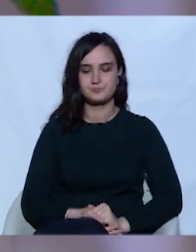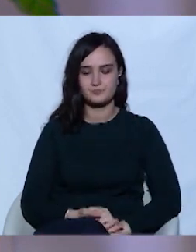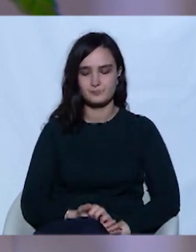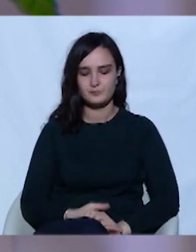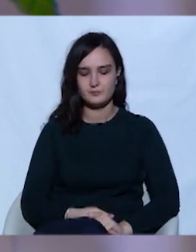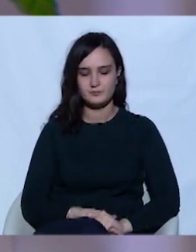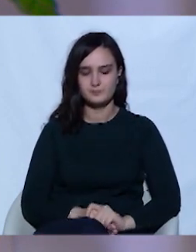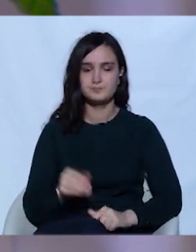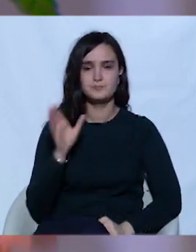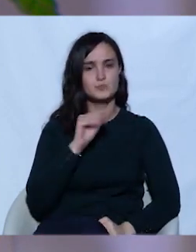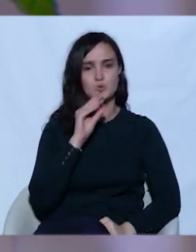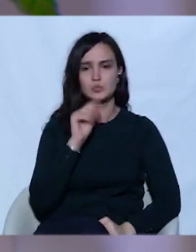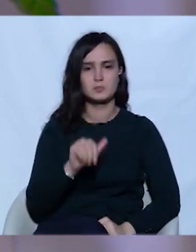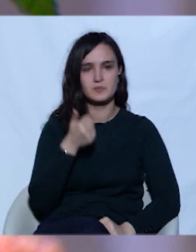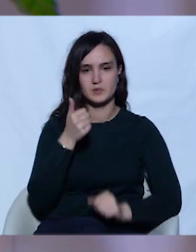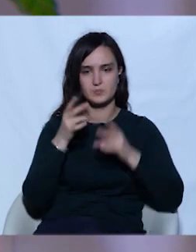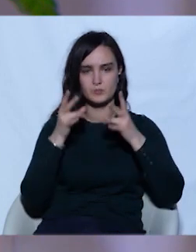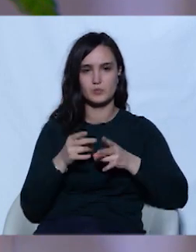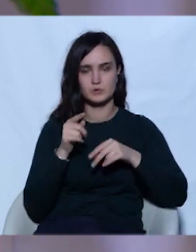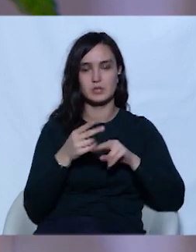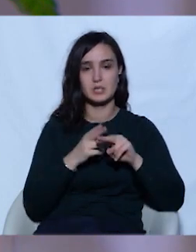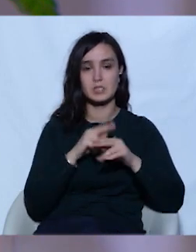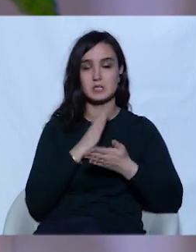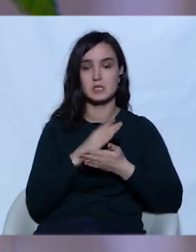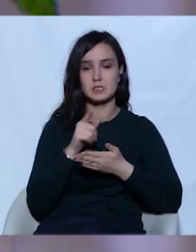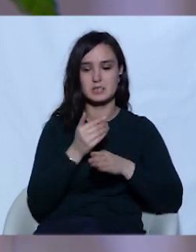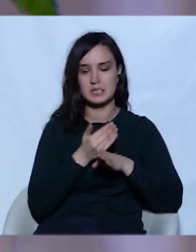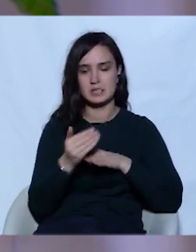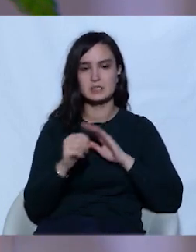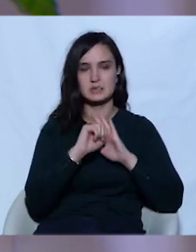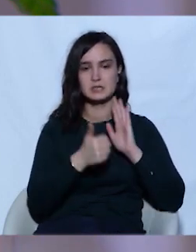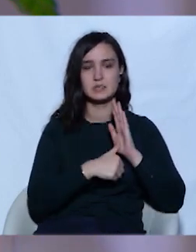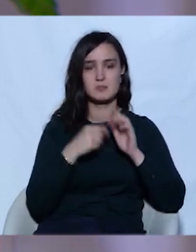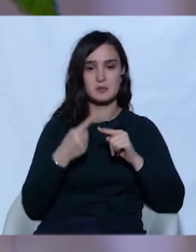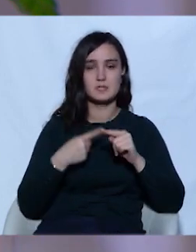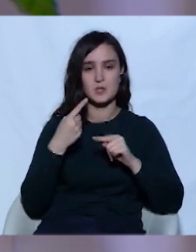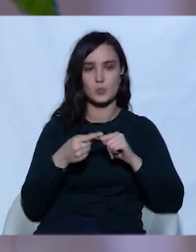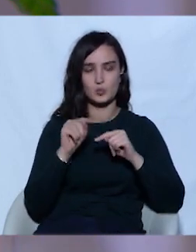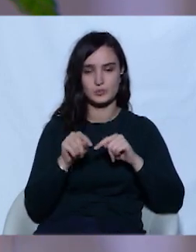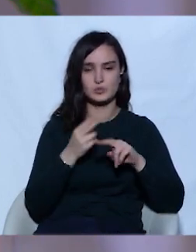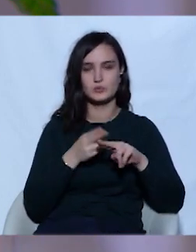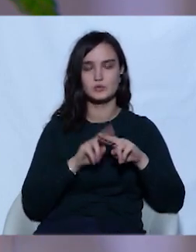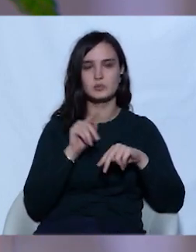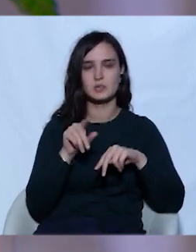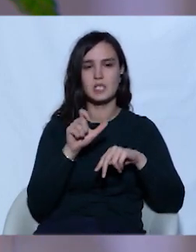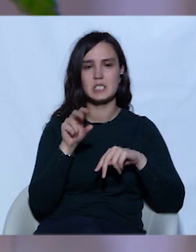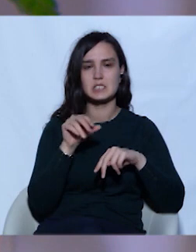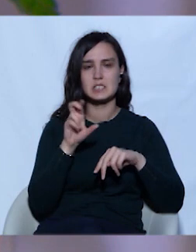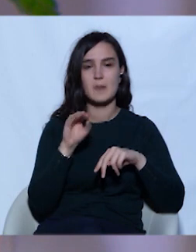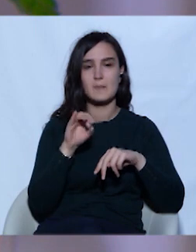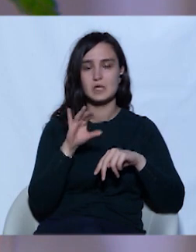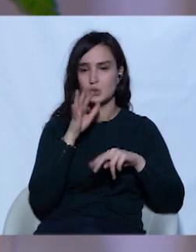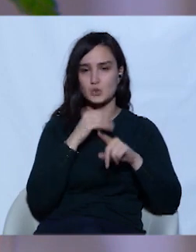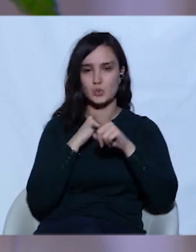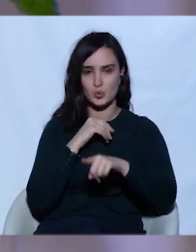classes were flourishing, were having a mini renaissance at this time with culture and refinery